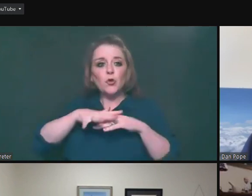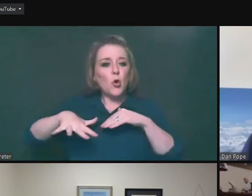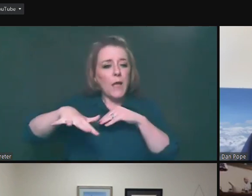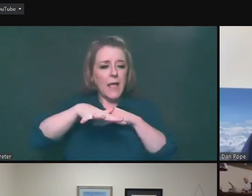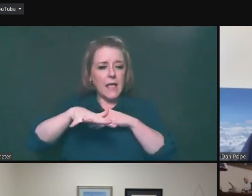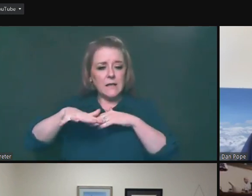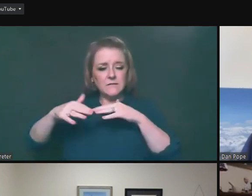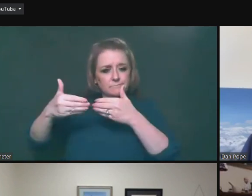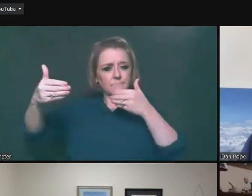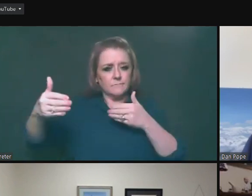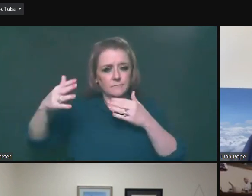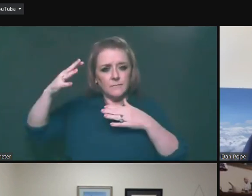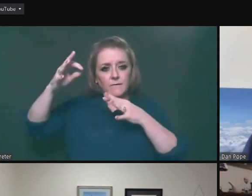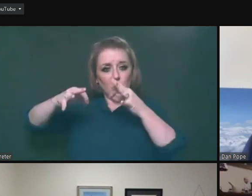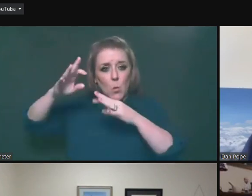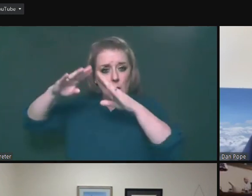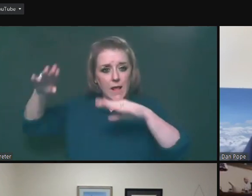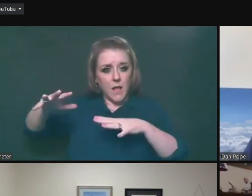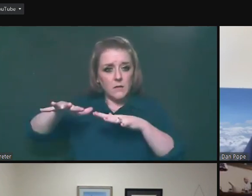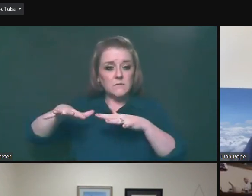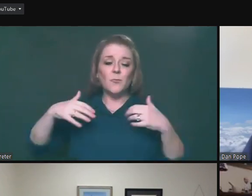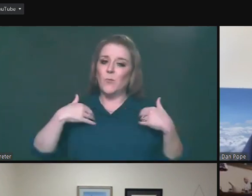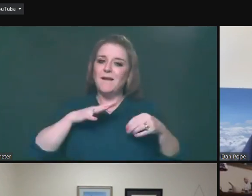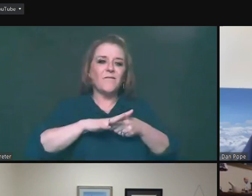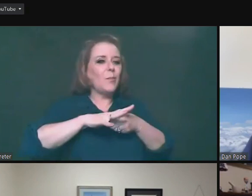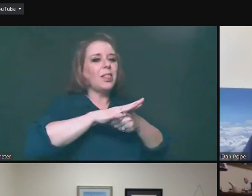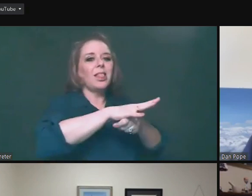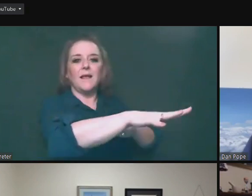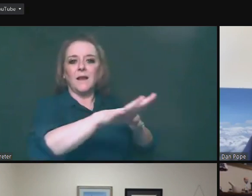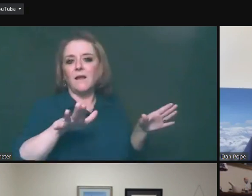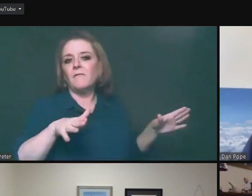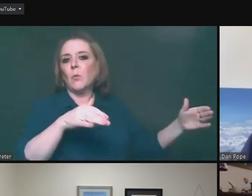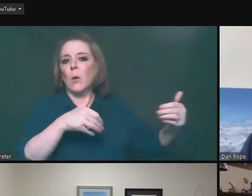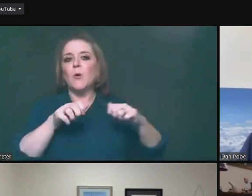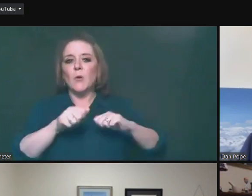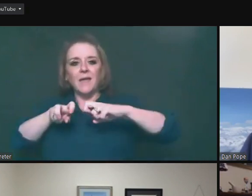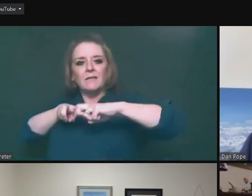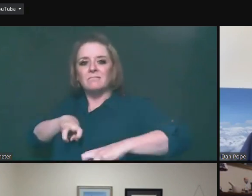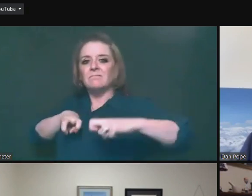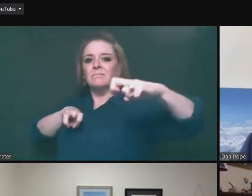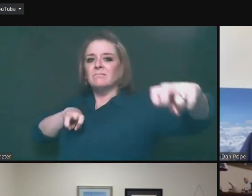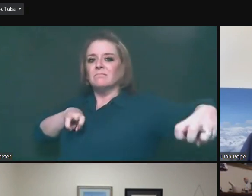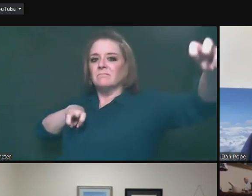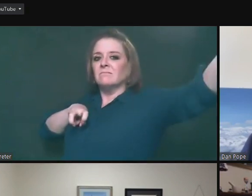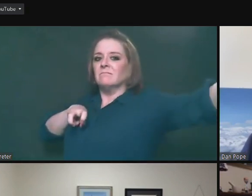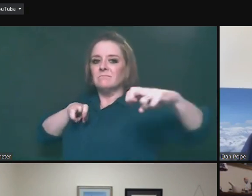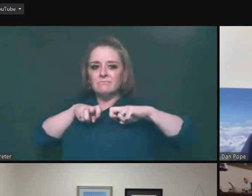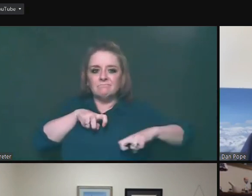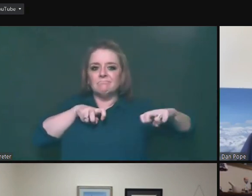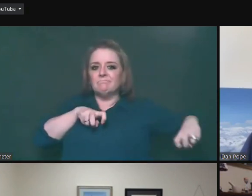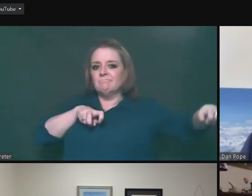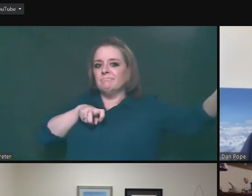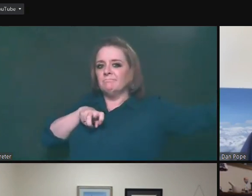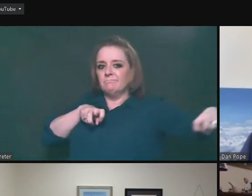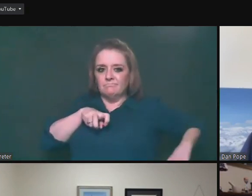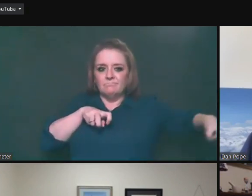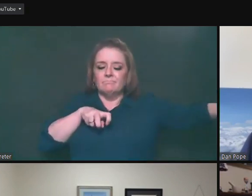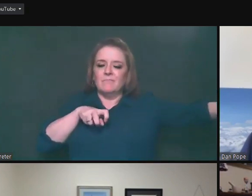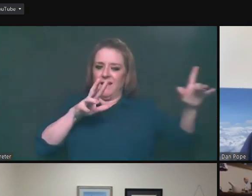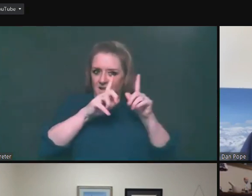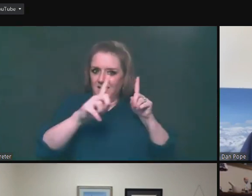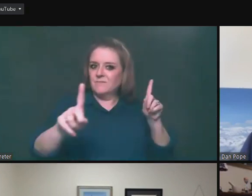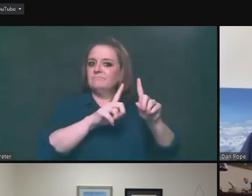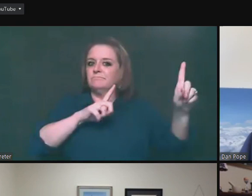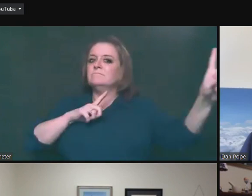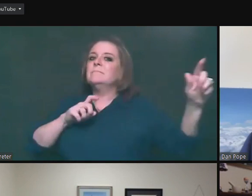can socially distance. We can spread people out. So that people are not congregating close by with each